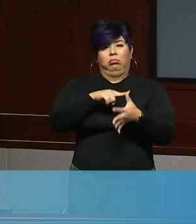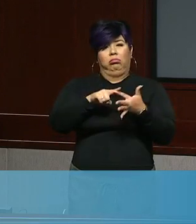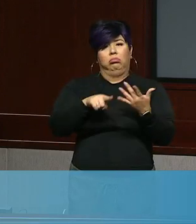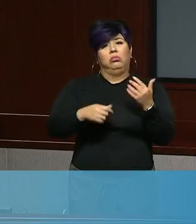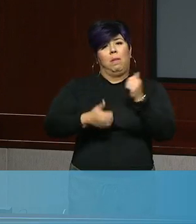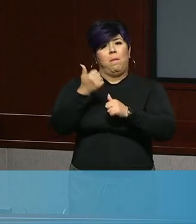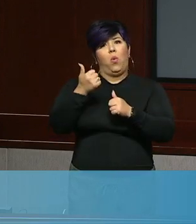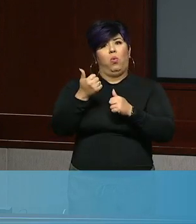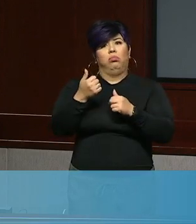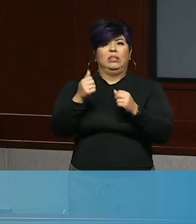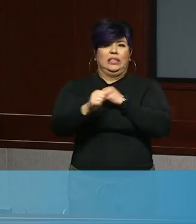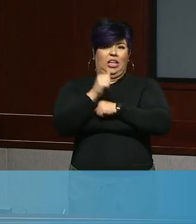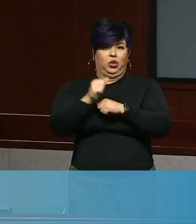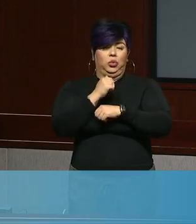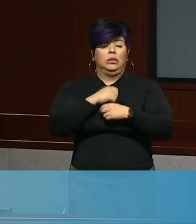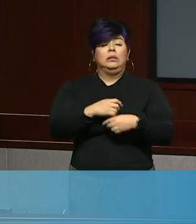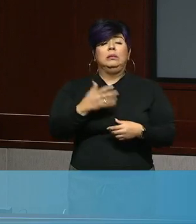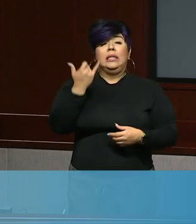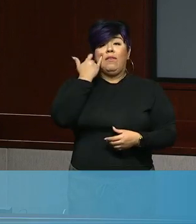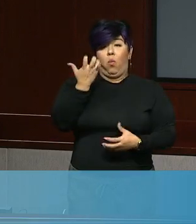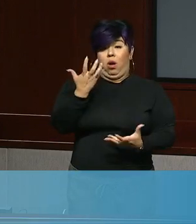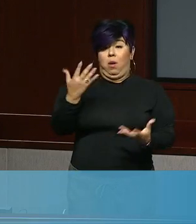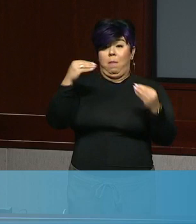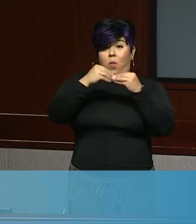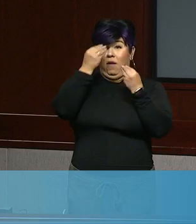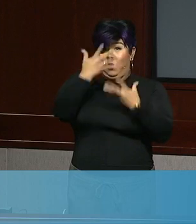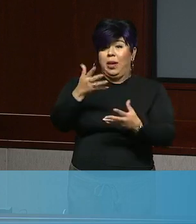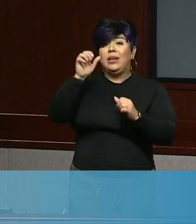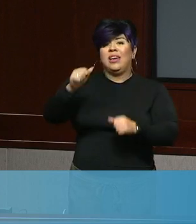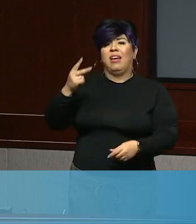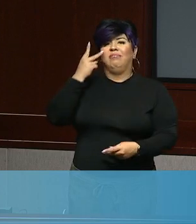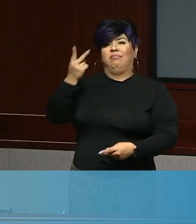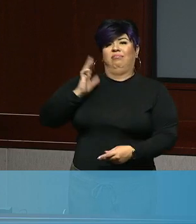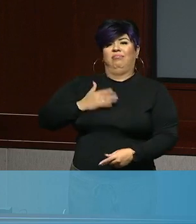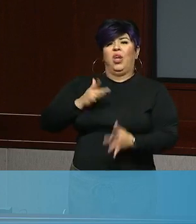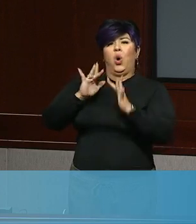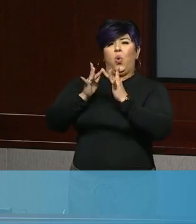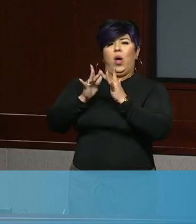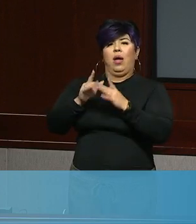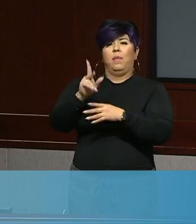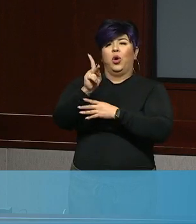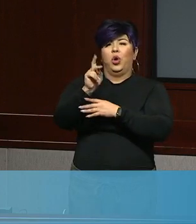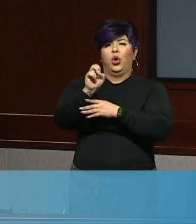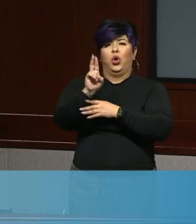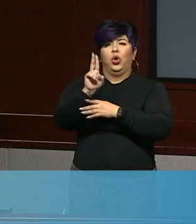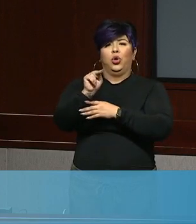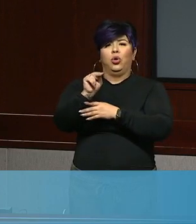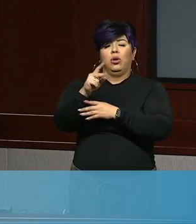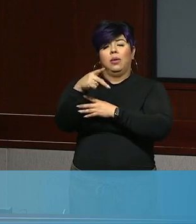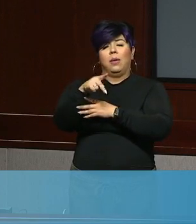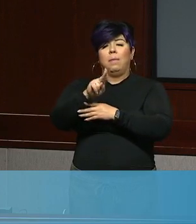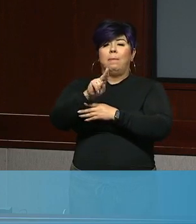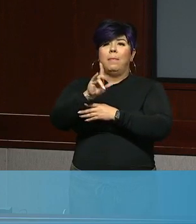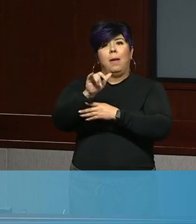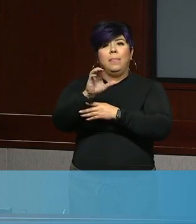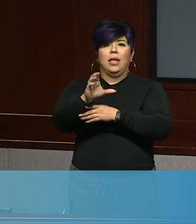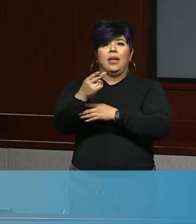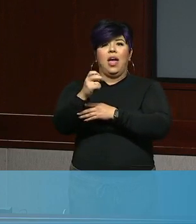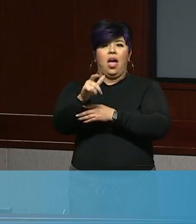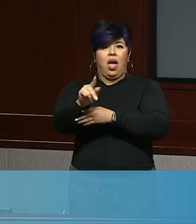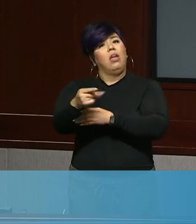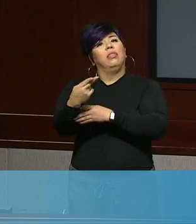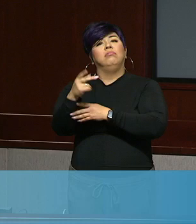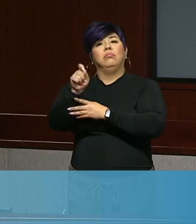added information, please visit our website at kernpublichealth.com. Late yesterday, the state released the health